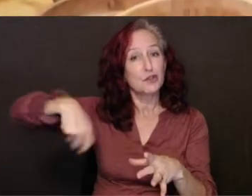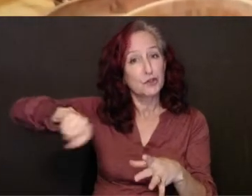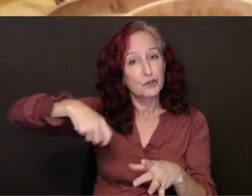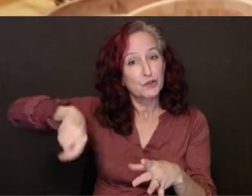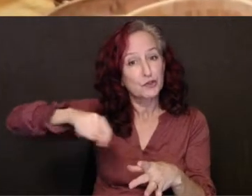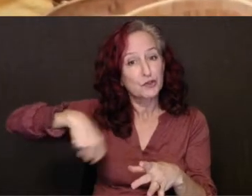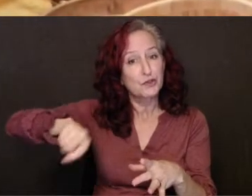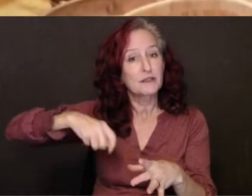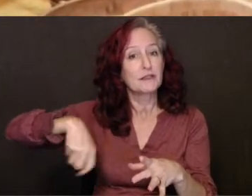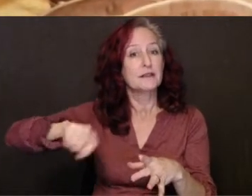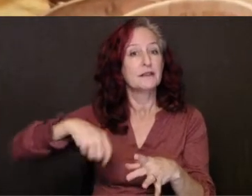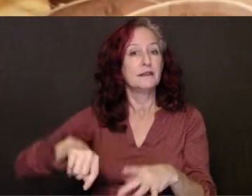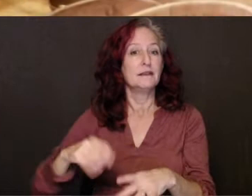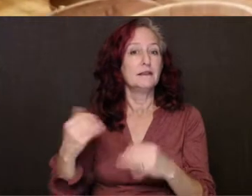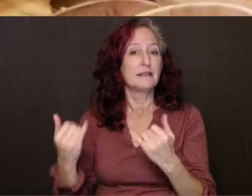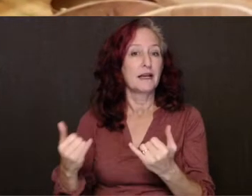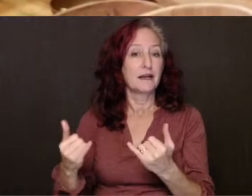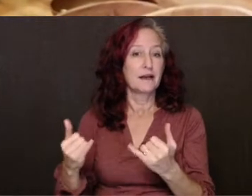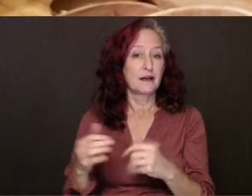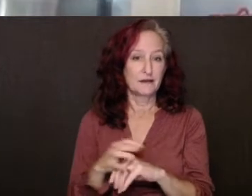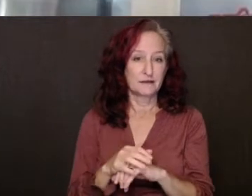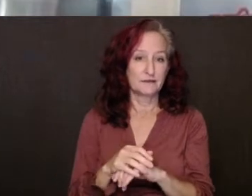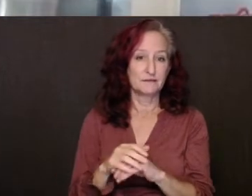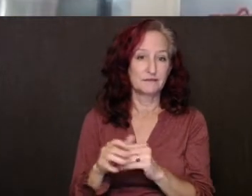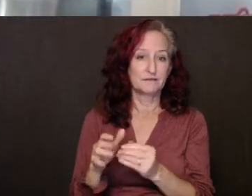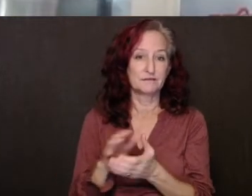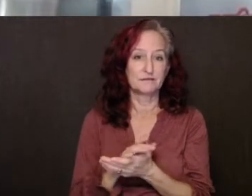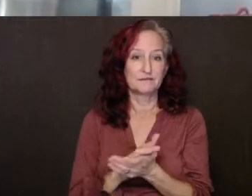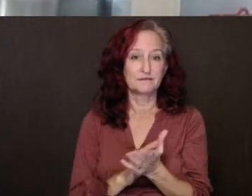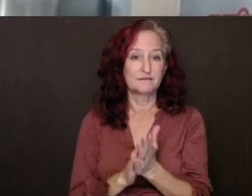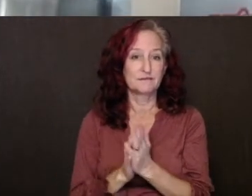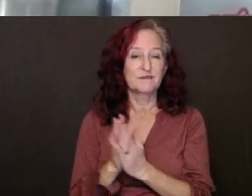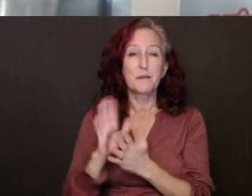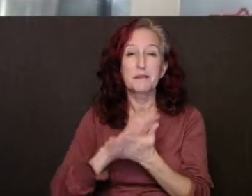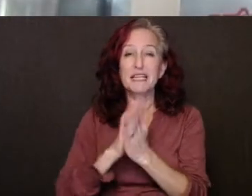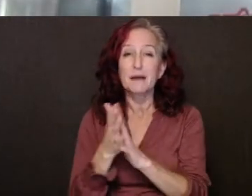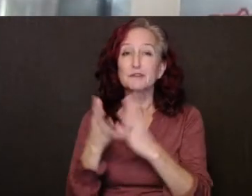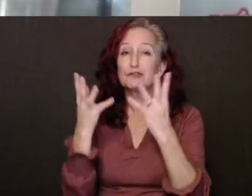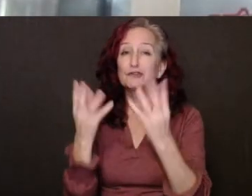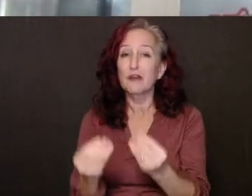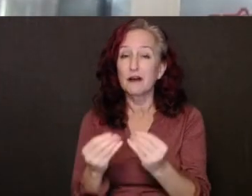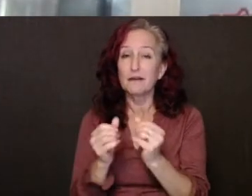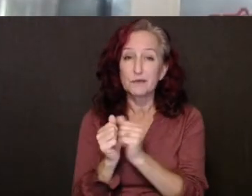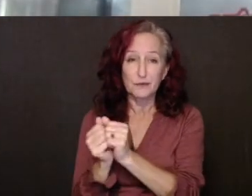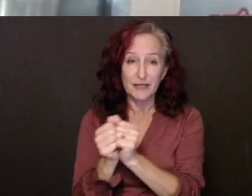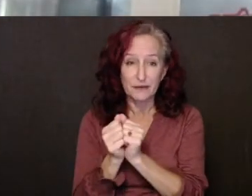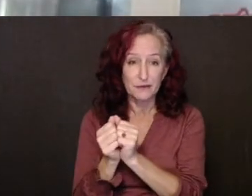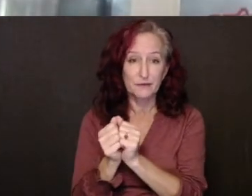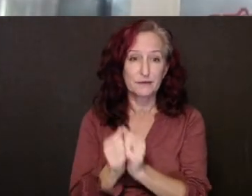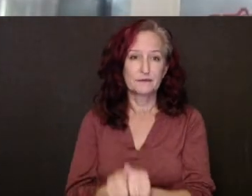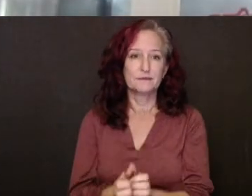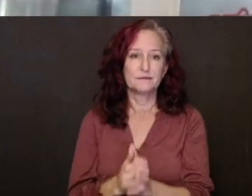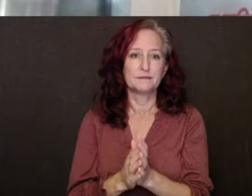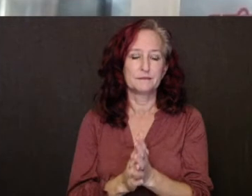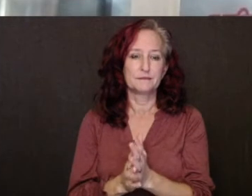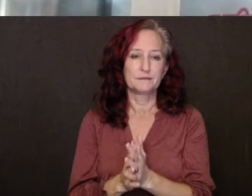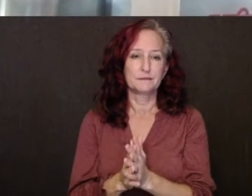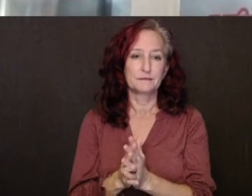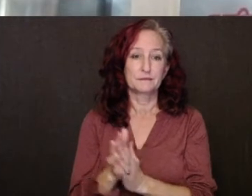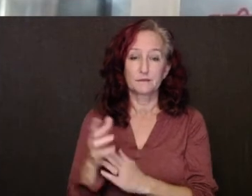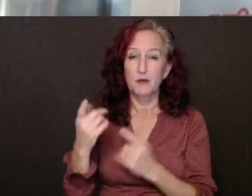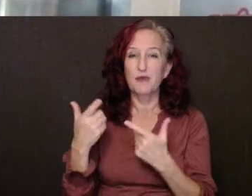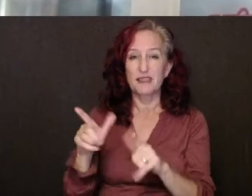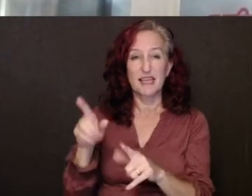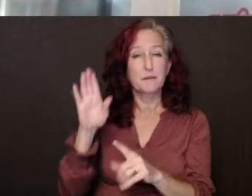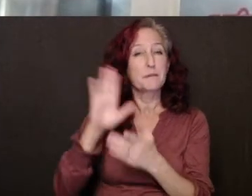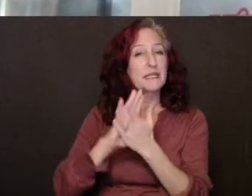you know, they love to speak to each other and talk to each other. And at the same time, as I'm stirring this,